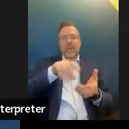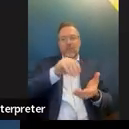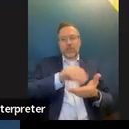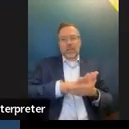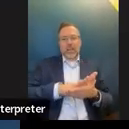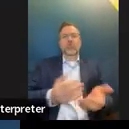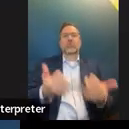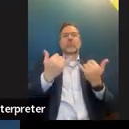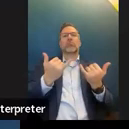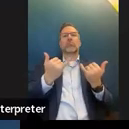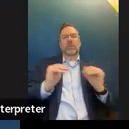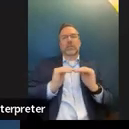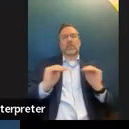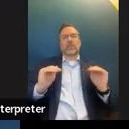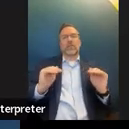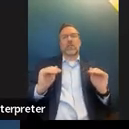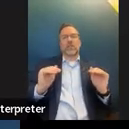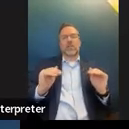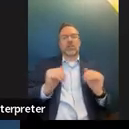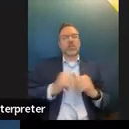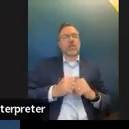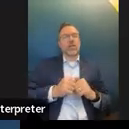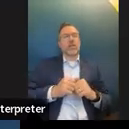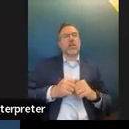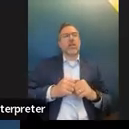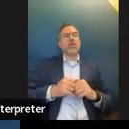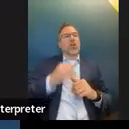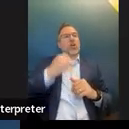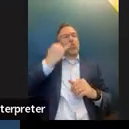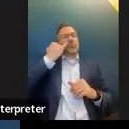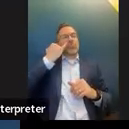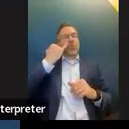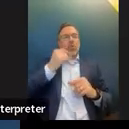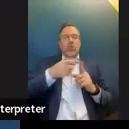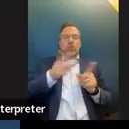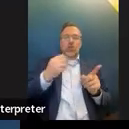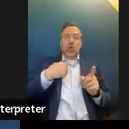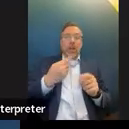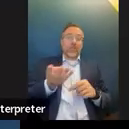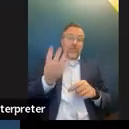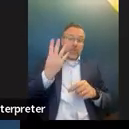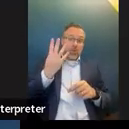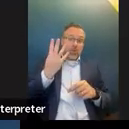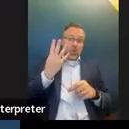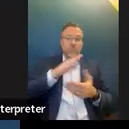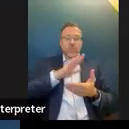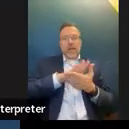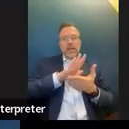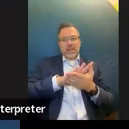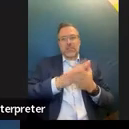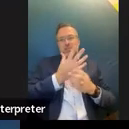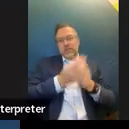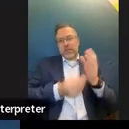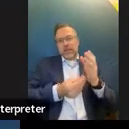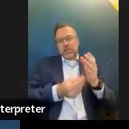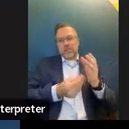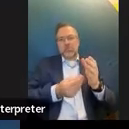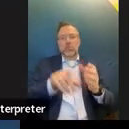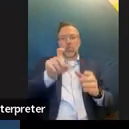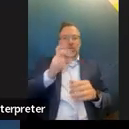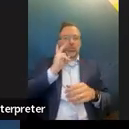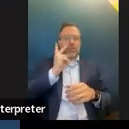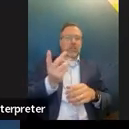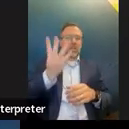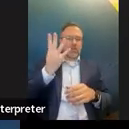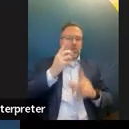data for that gap. Right? So if you have 4 academic gaps, we would expect to see 4 goals, right,